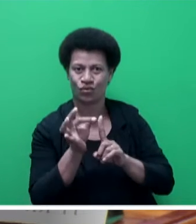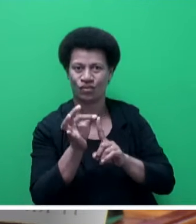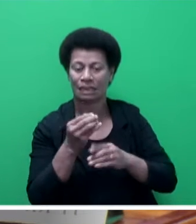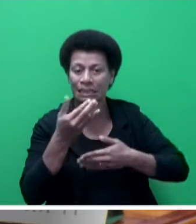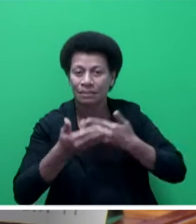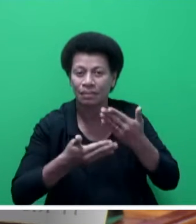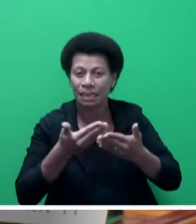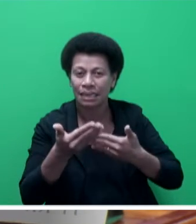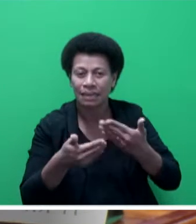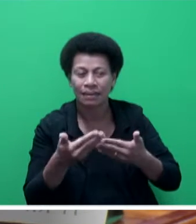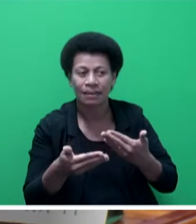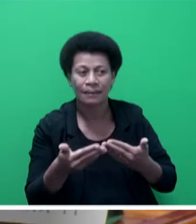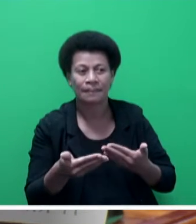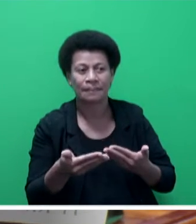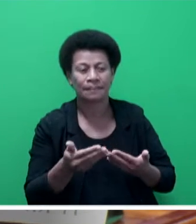sir.